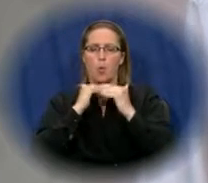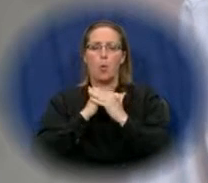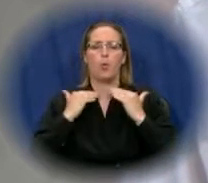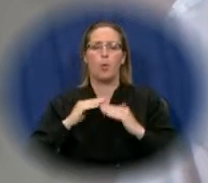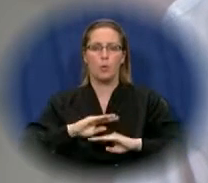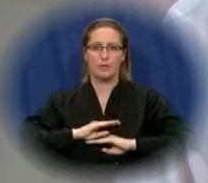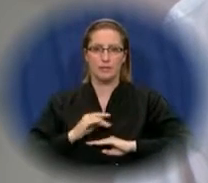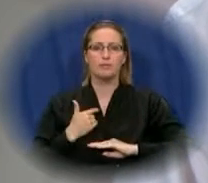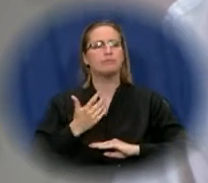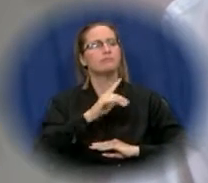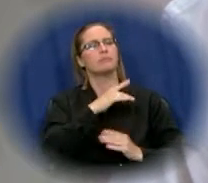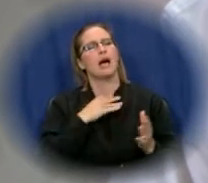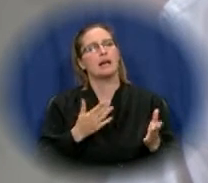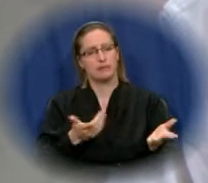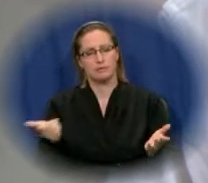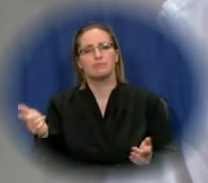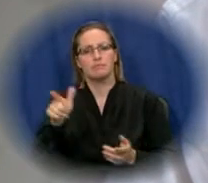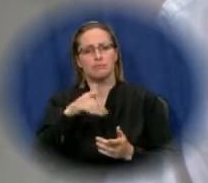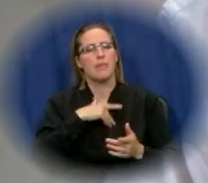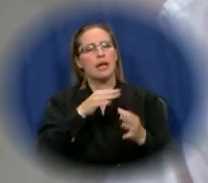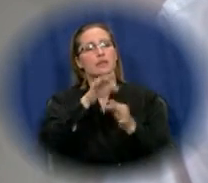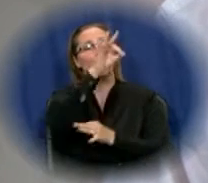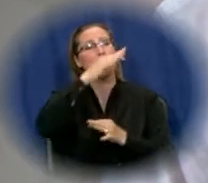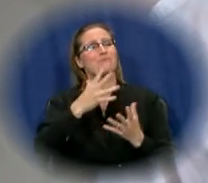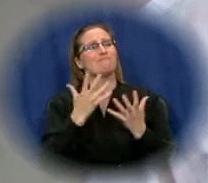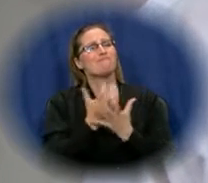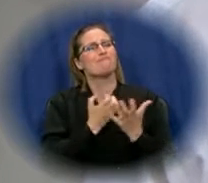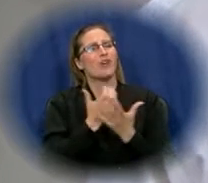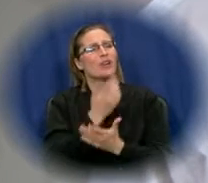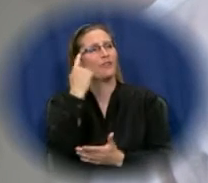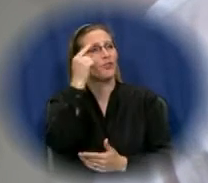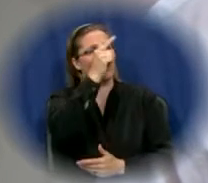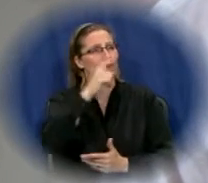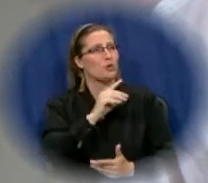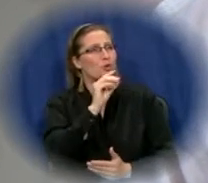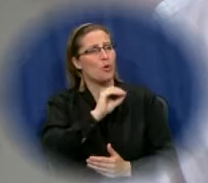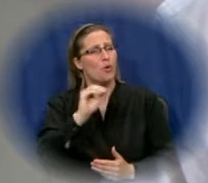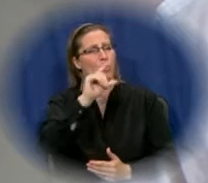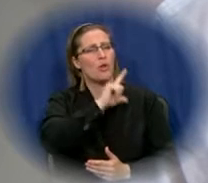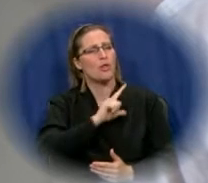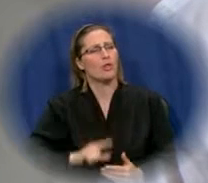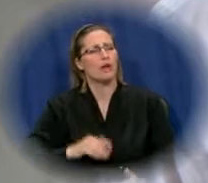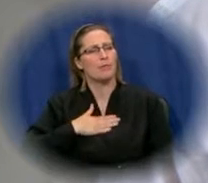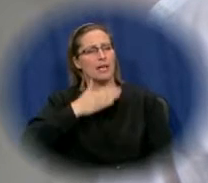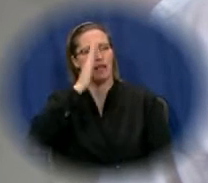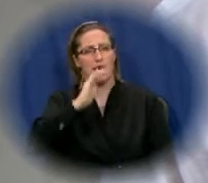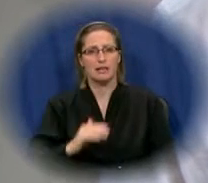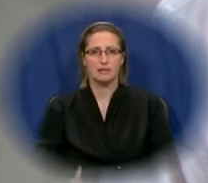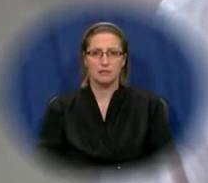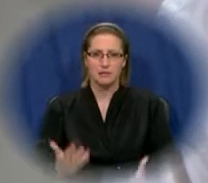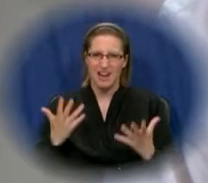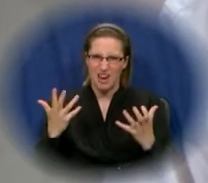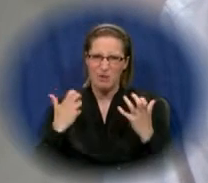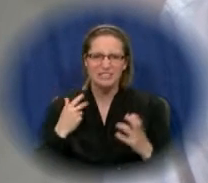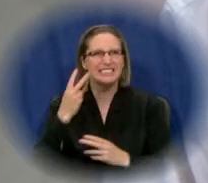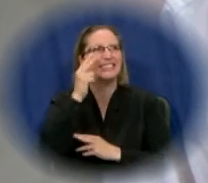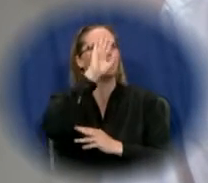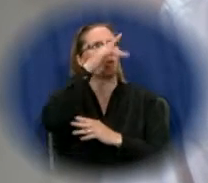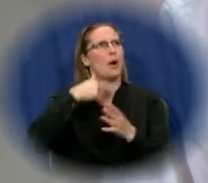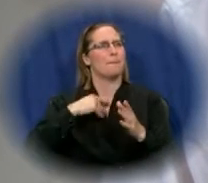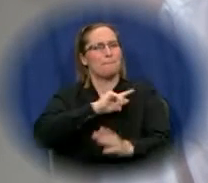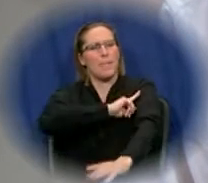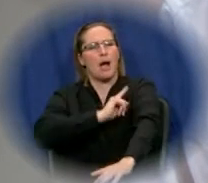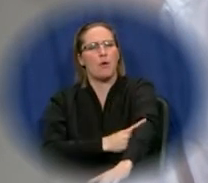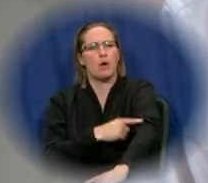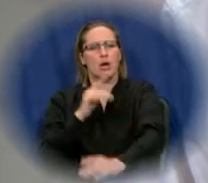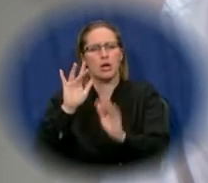My soul is thirsting for you, O Lord my God. Thus have I gazed toward you in the sanctuary, to see your power and your glory. For your kindness is a